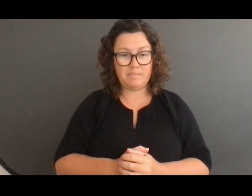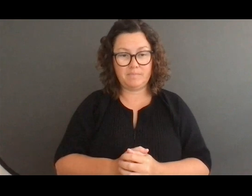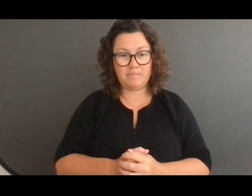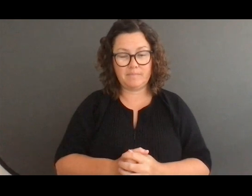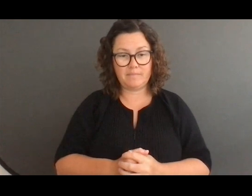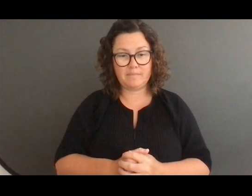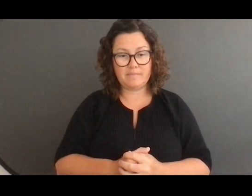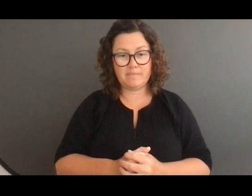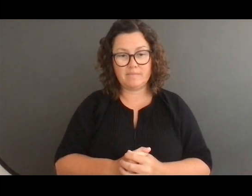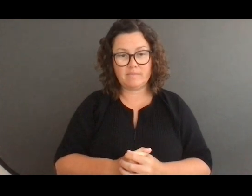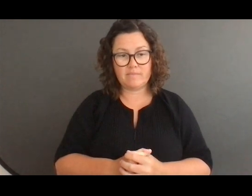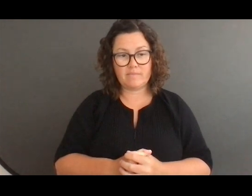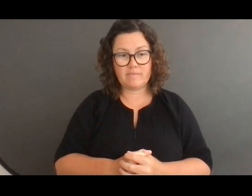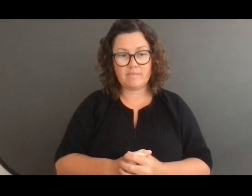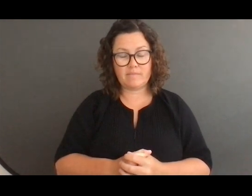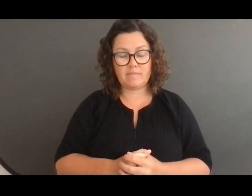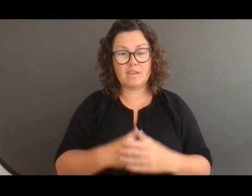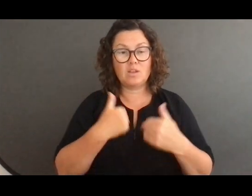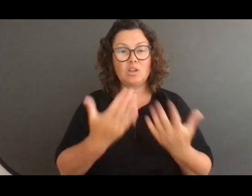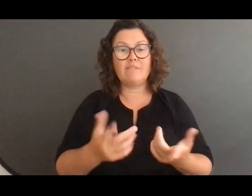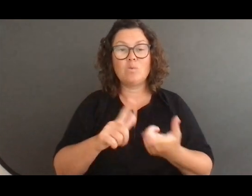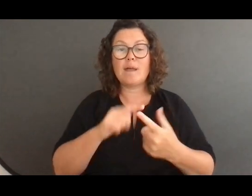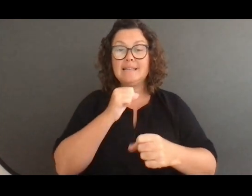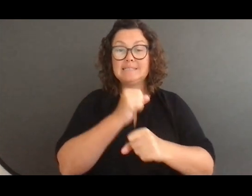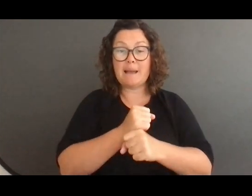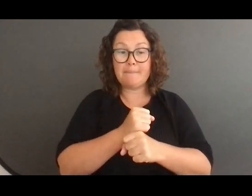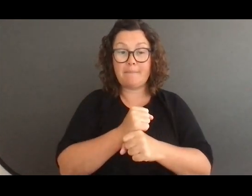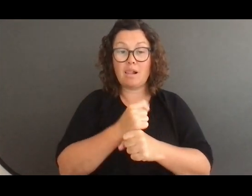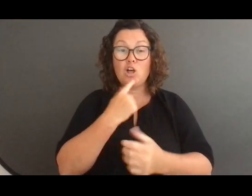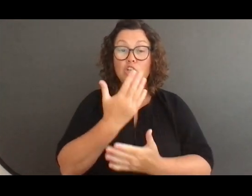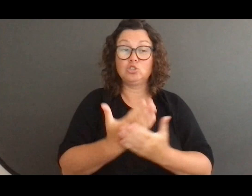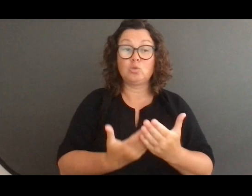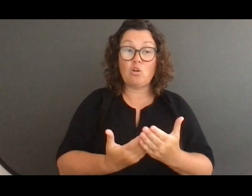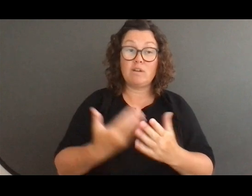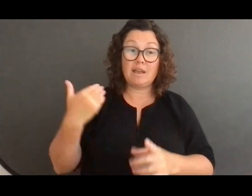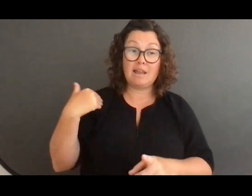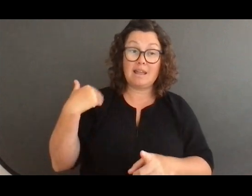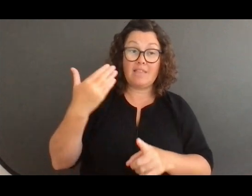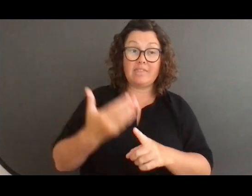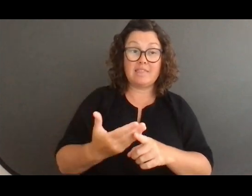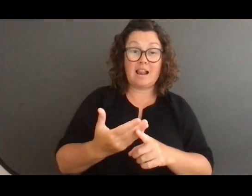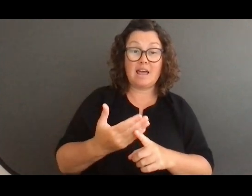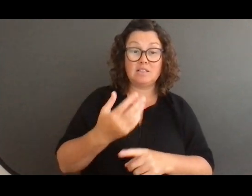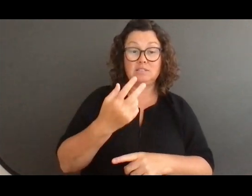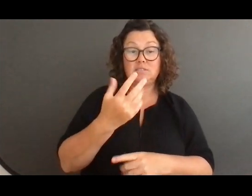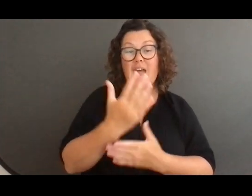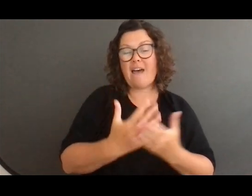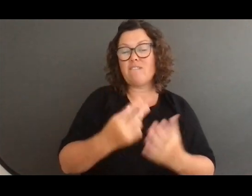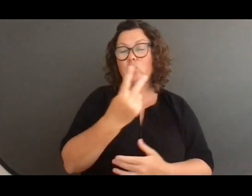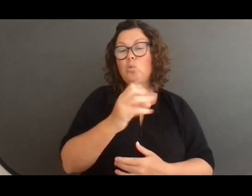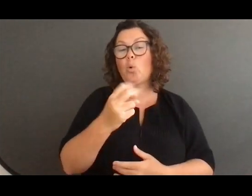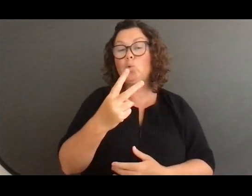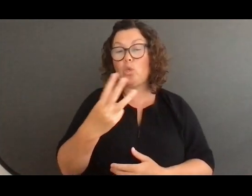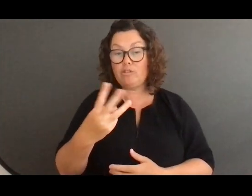So a little practical example in the story just to finish us out. Over the last half of 2023, I was mentoring one particular student